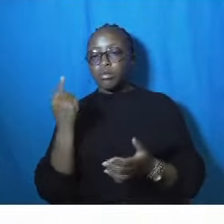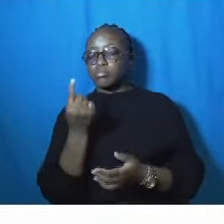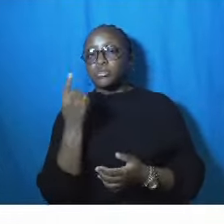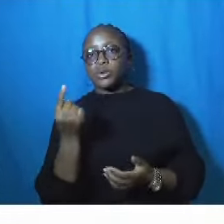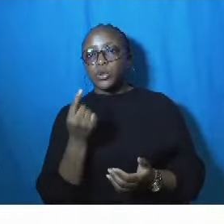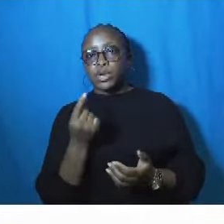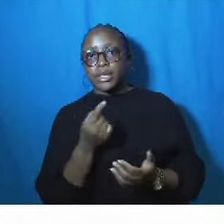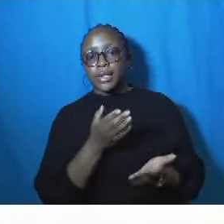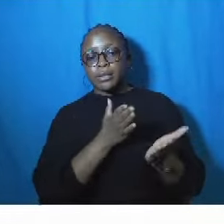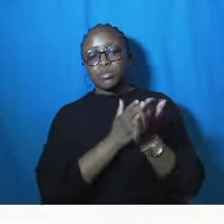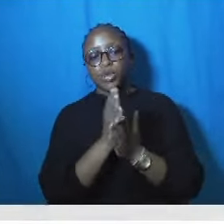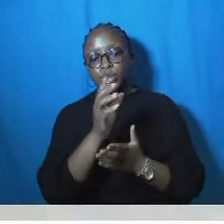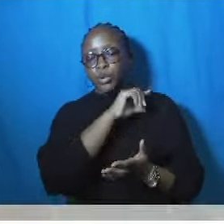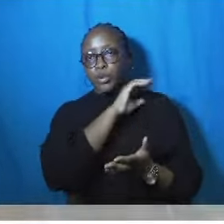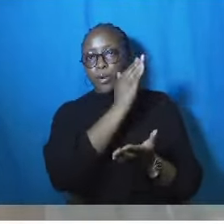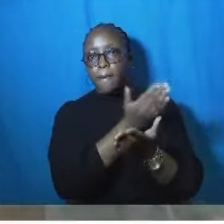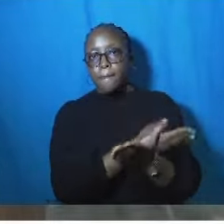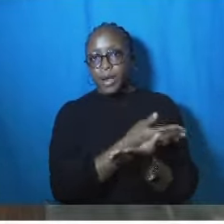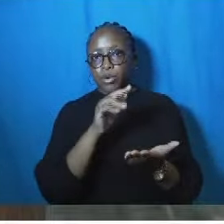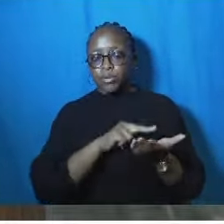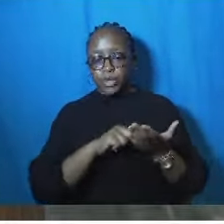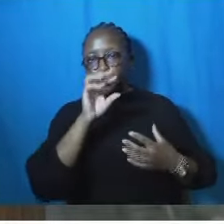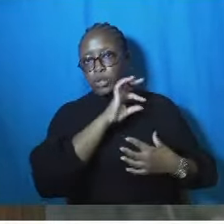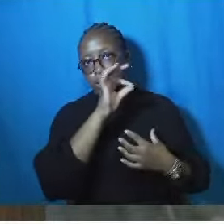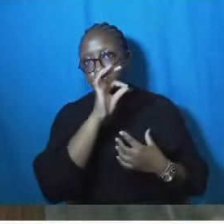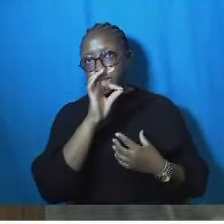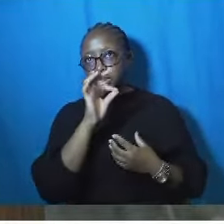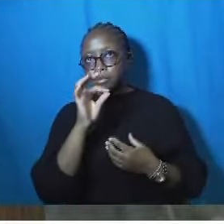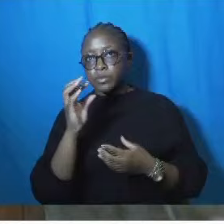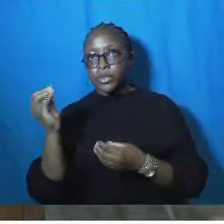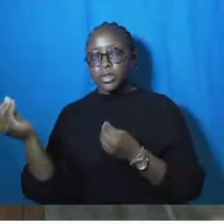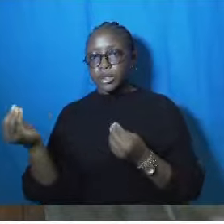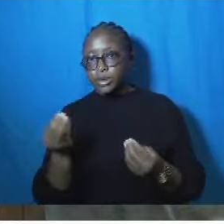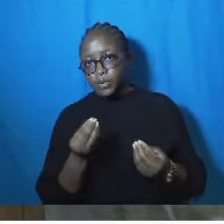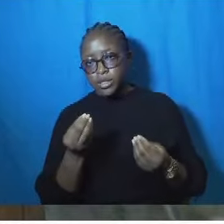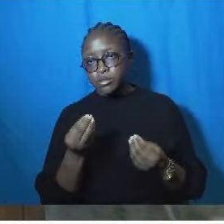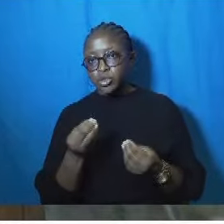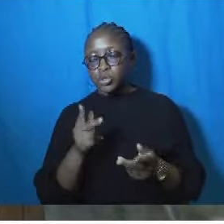from God to strengthen and sustain believers.